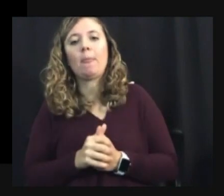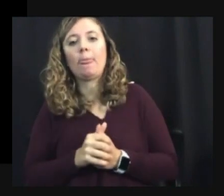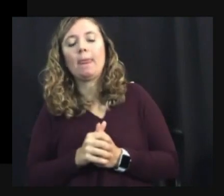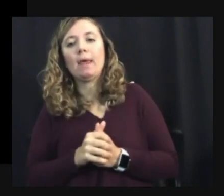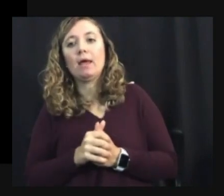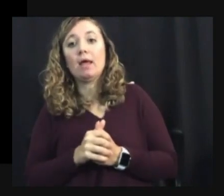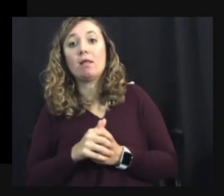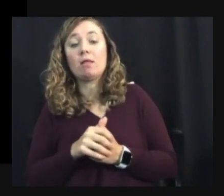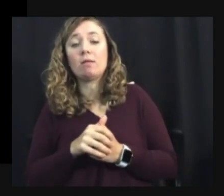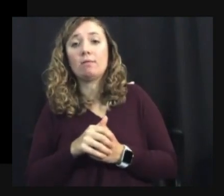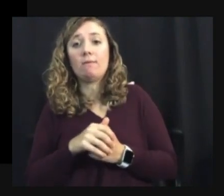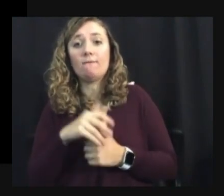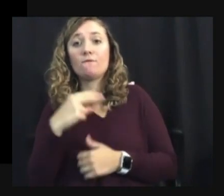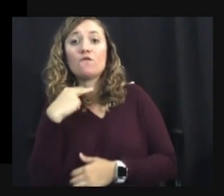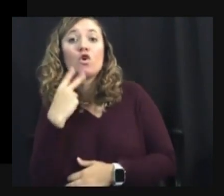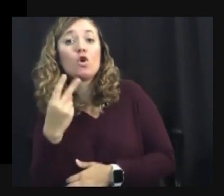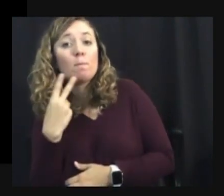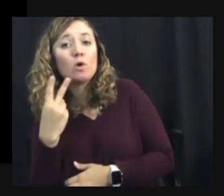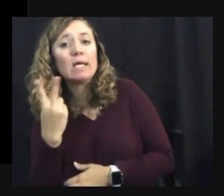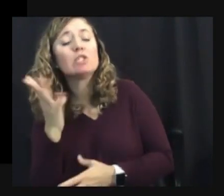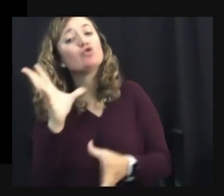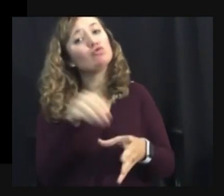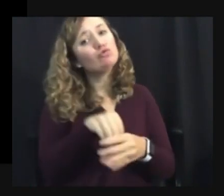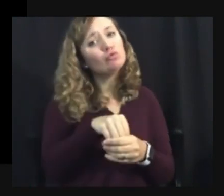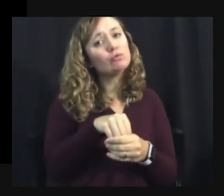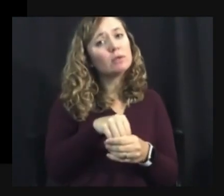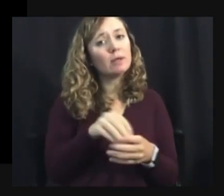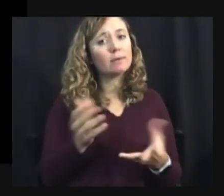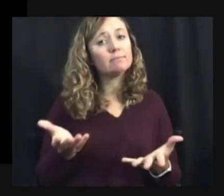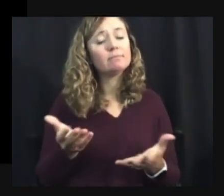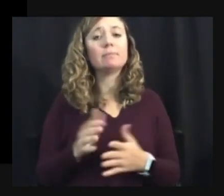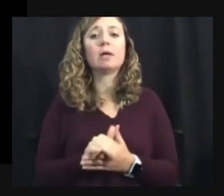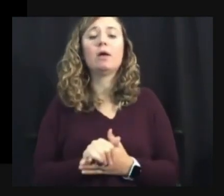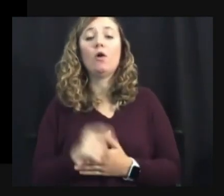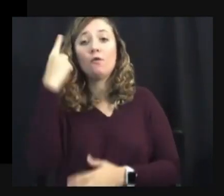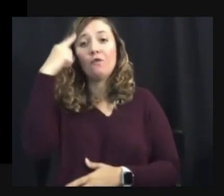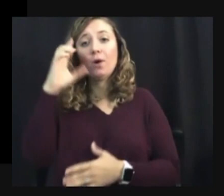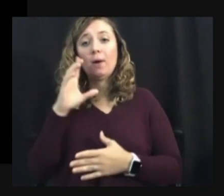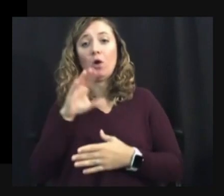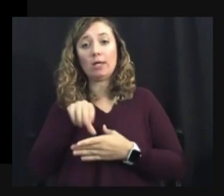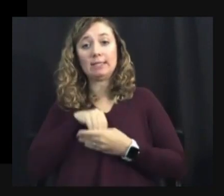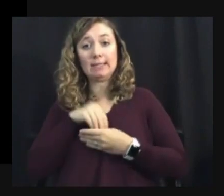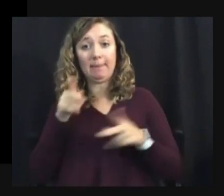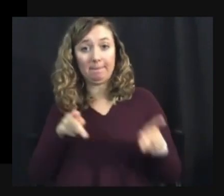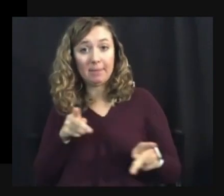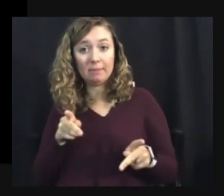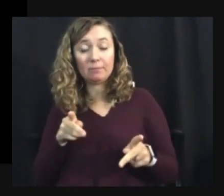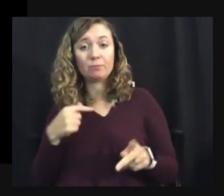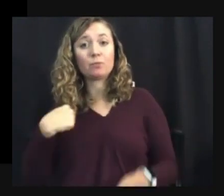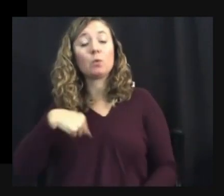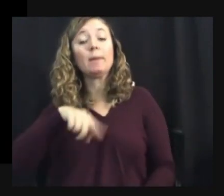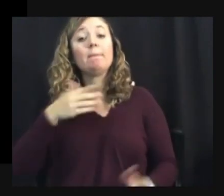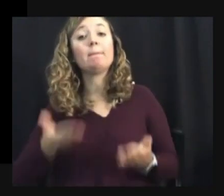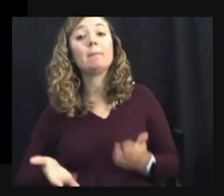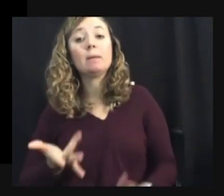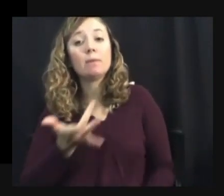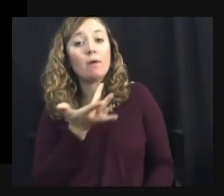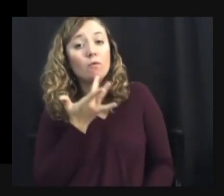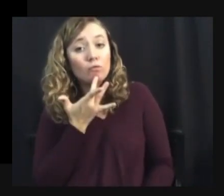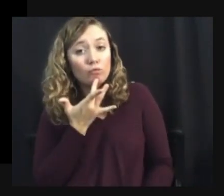channel is a part of it. Now, for autistic people, we may prefer to